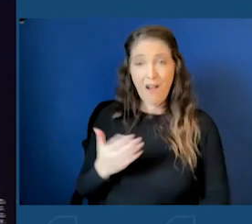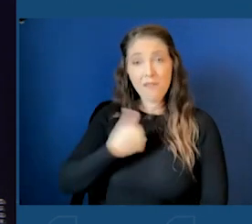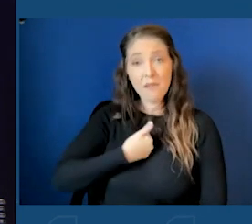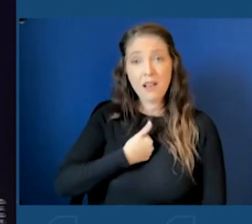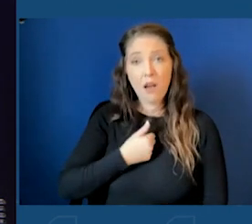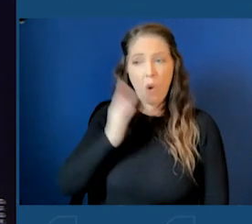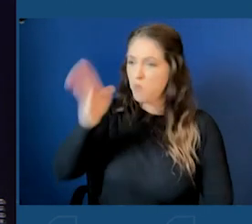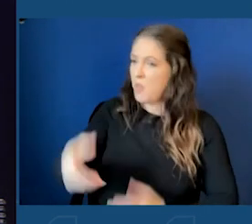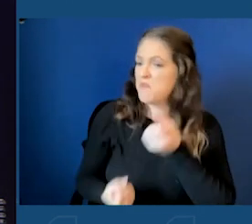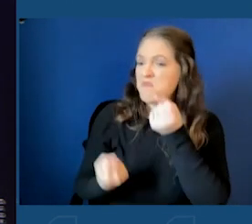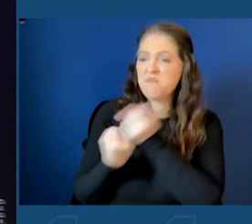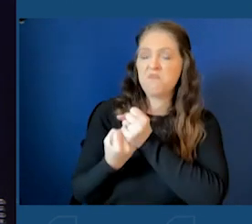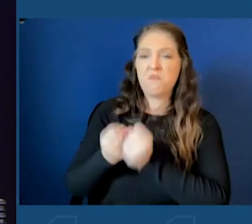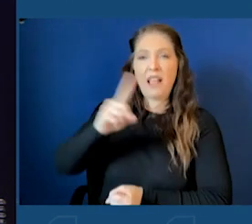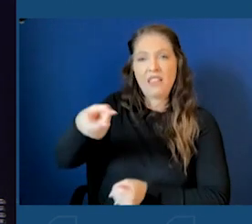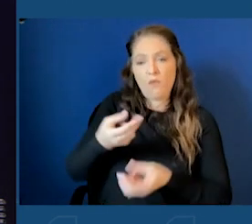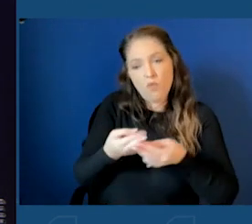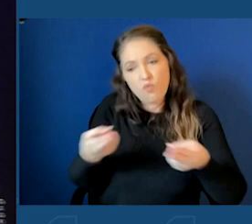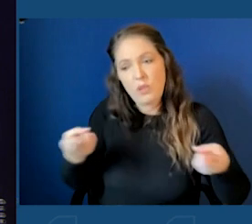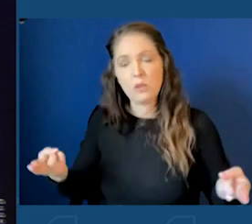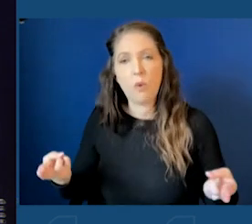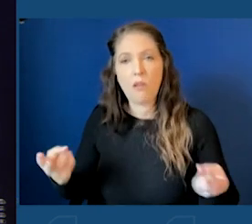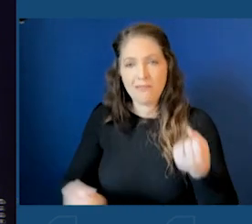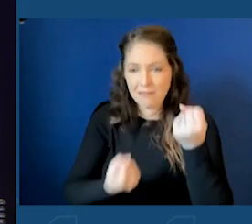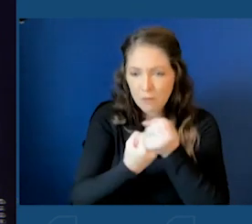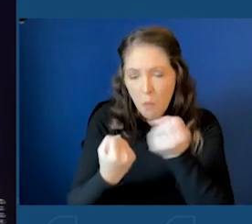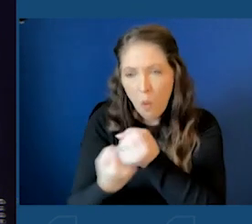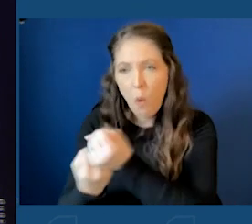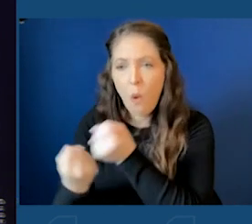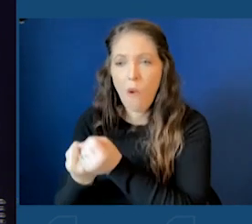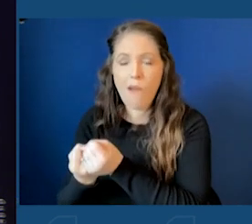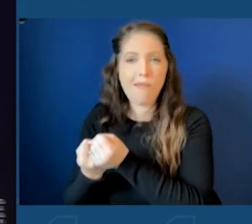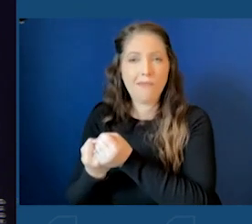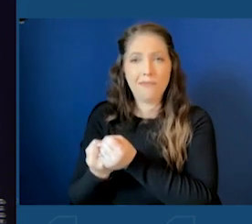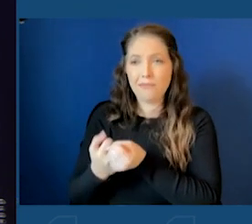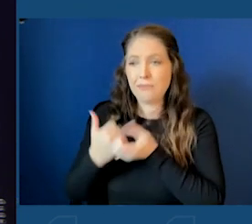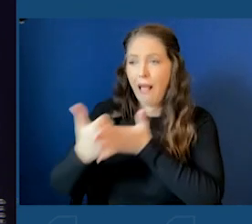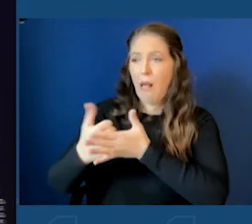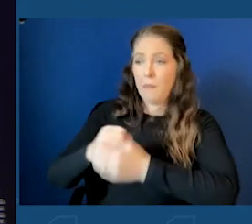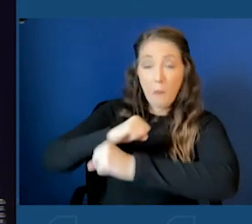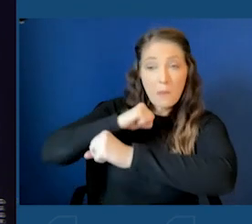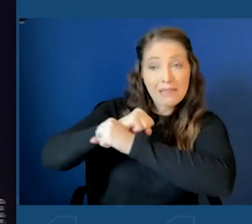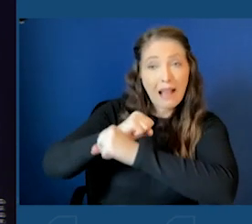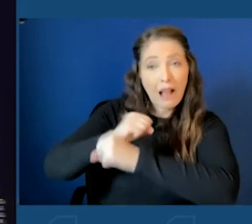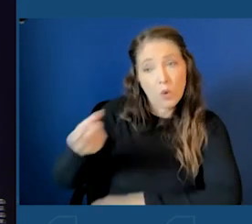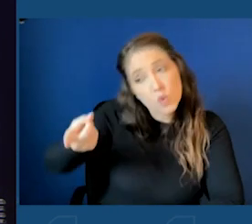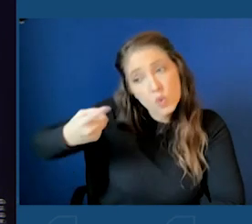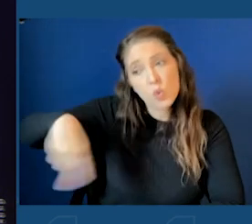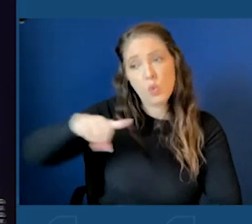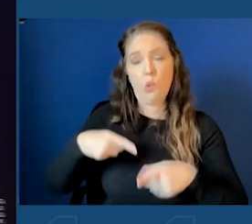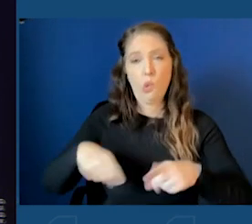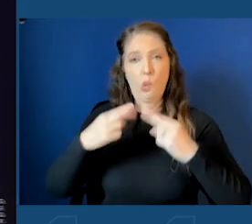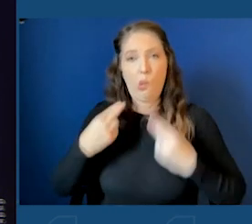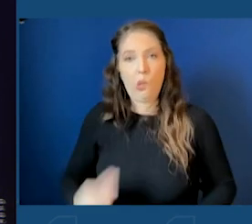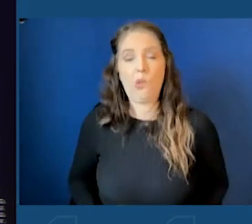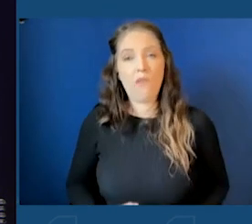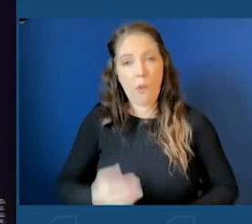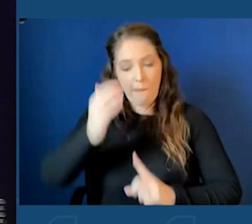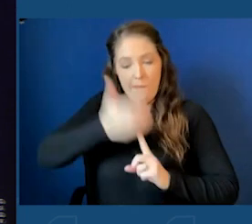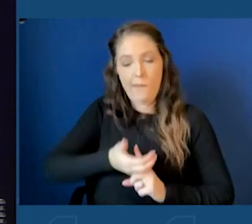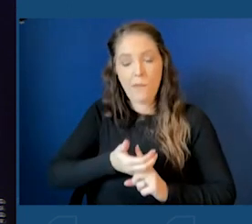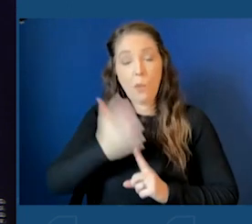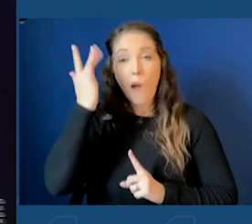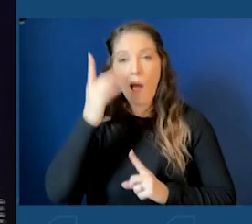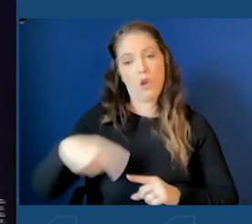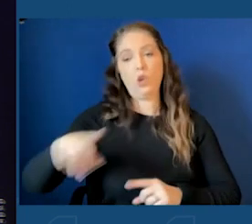you the resources, the support, and do whatever I can to protect you while you're in uniform because you're protecting all of us.